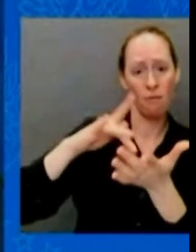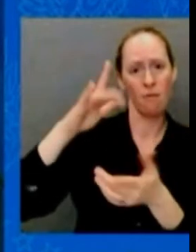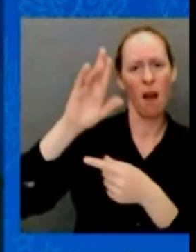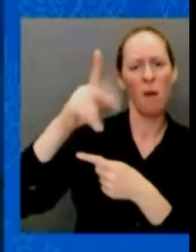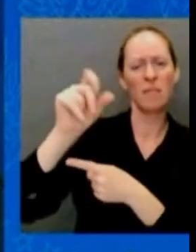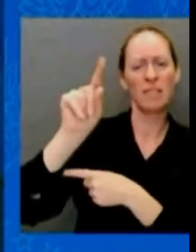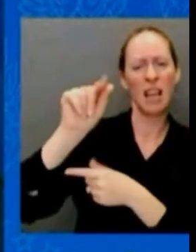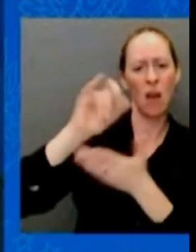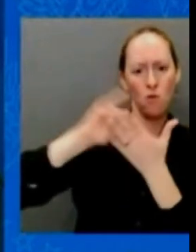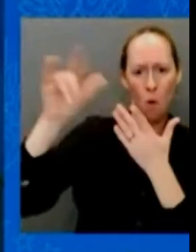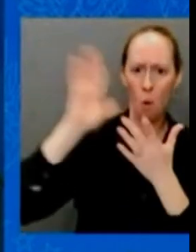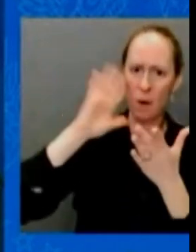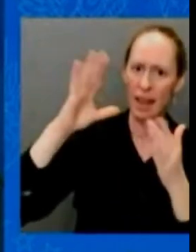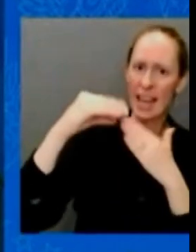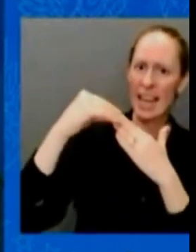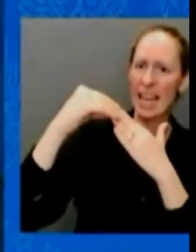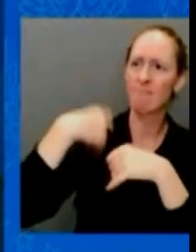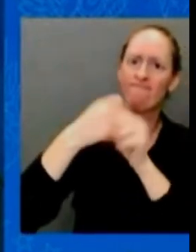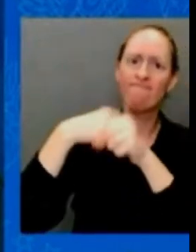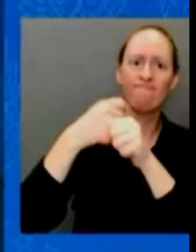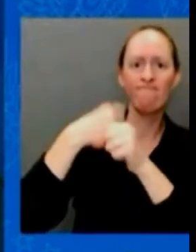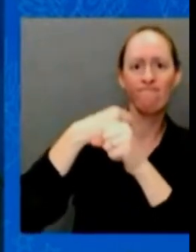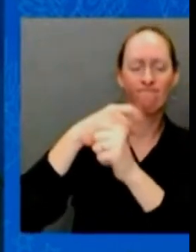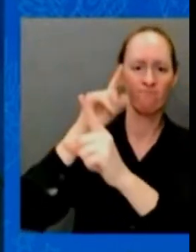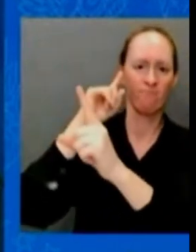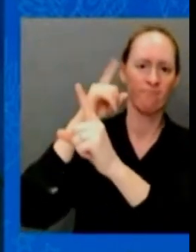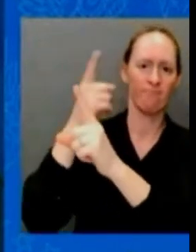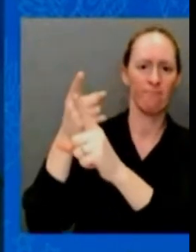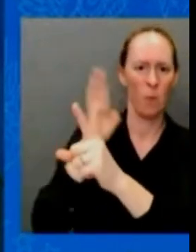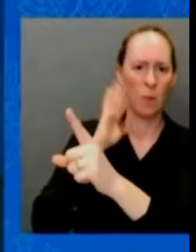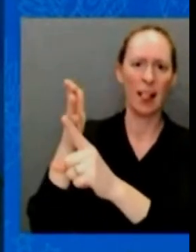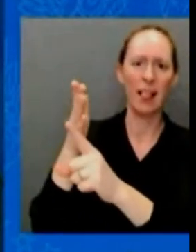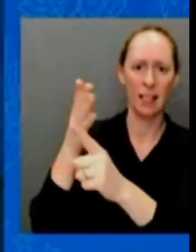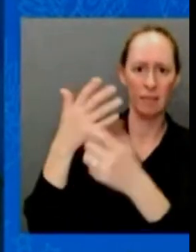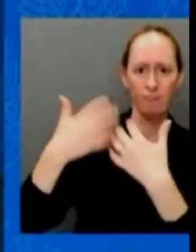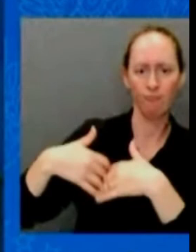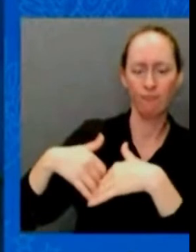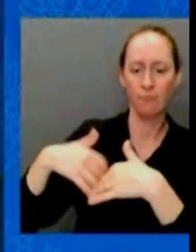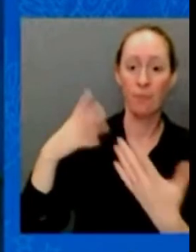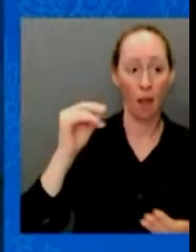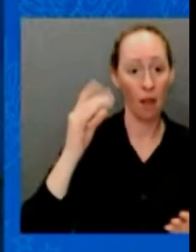profits, benefits for a wide range of stakeholders in the community.